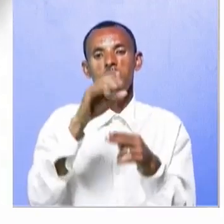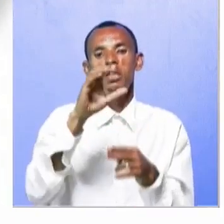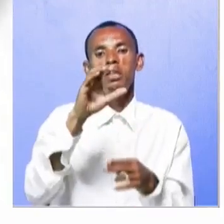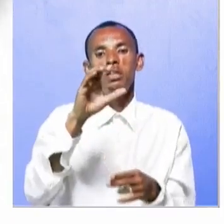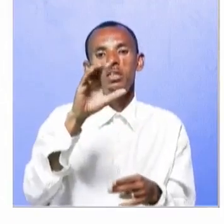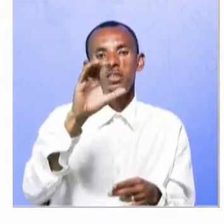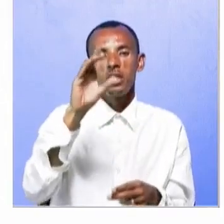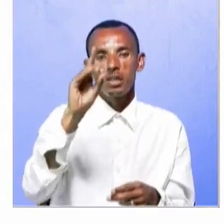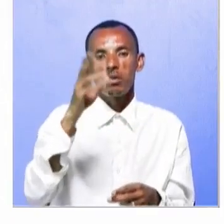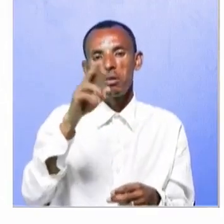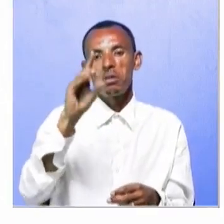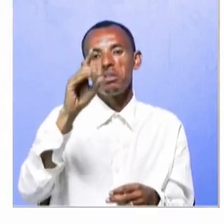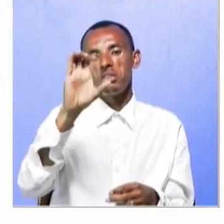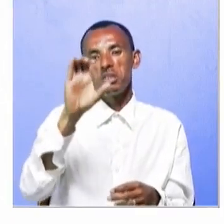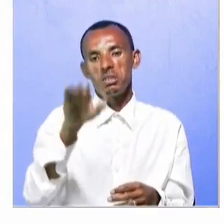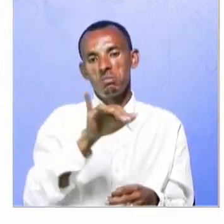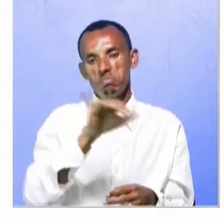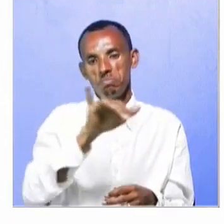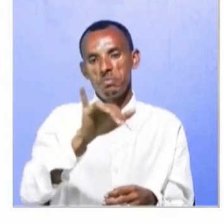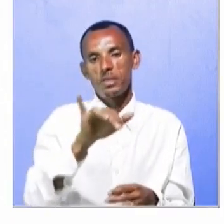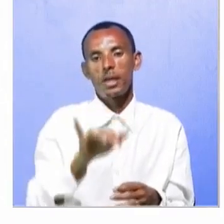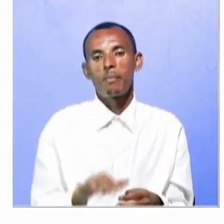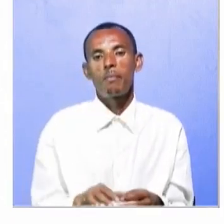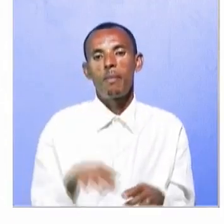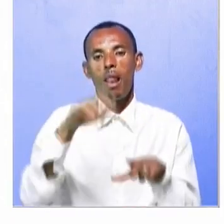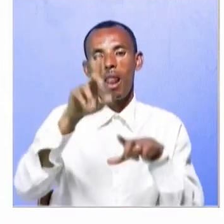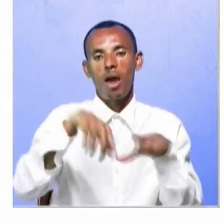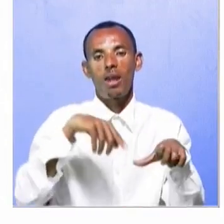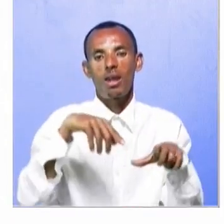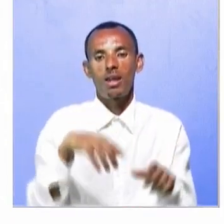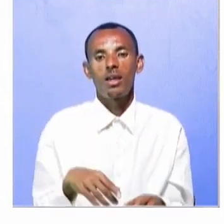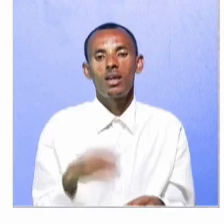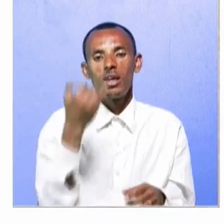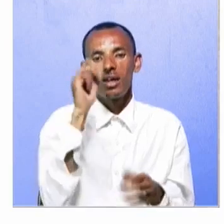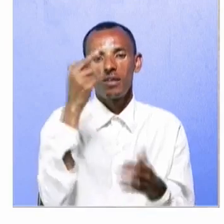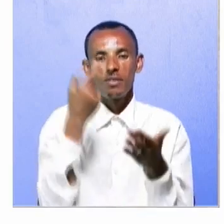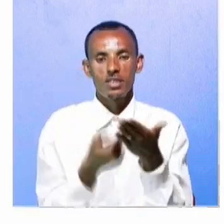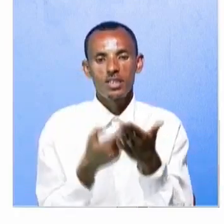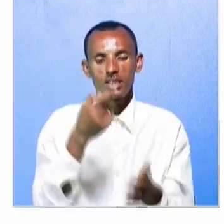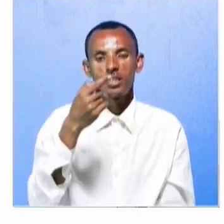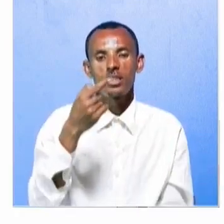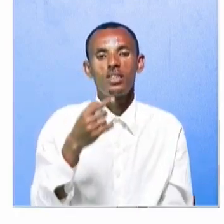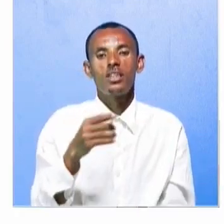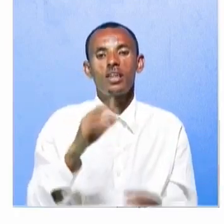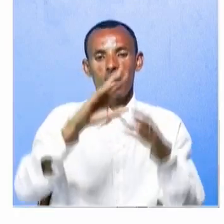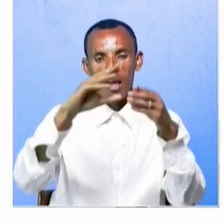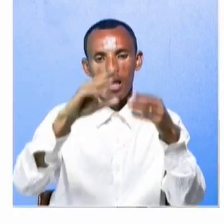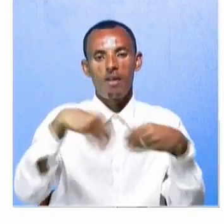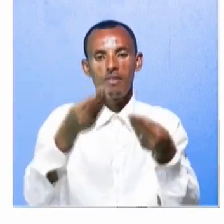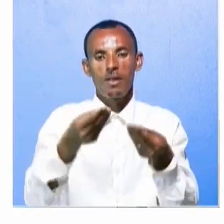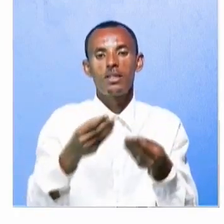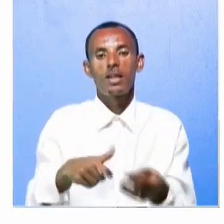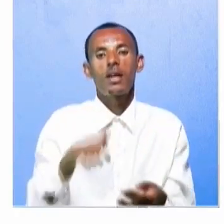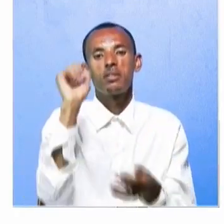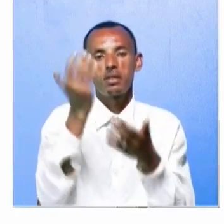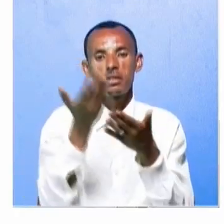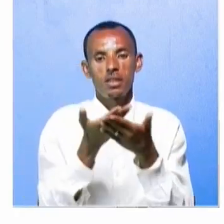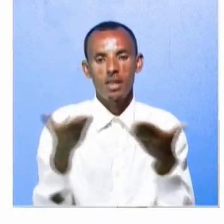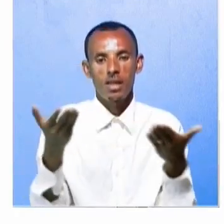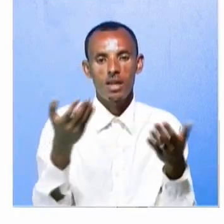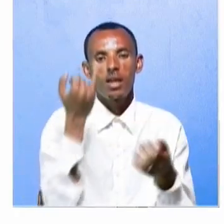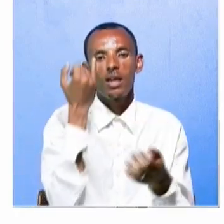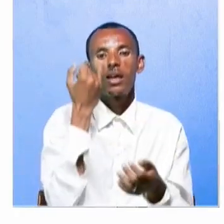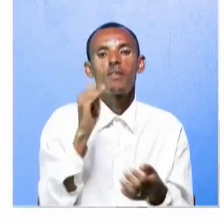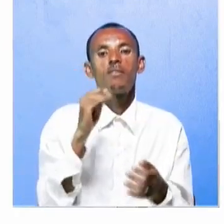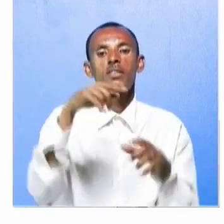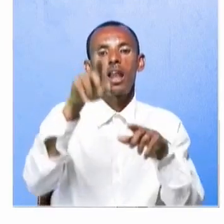DC. It talks about the same line segment. If this is given, the other thing, if